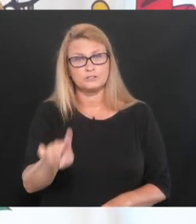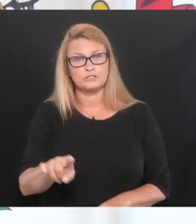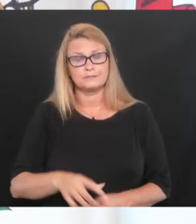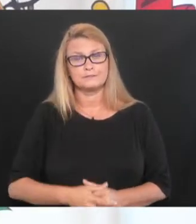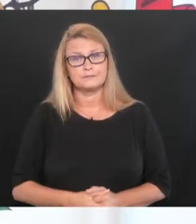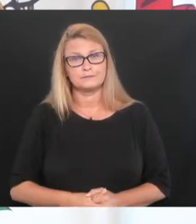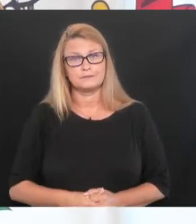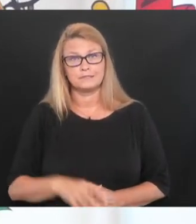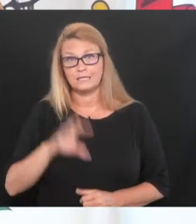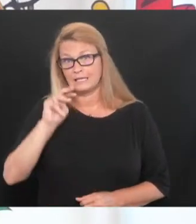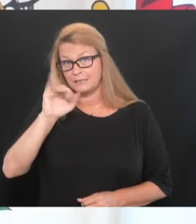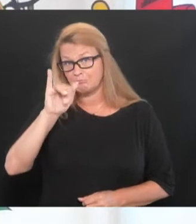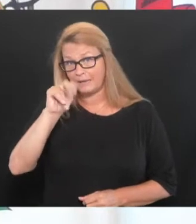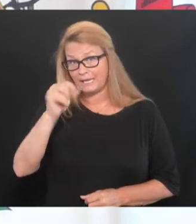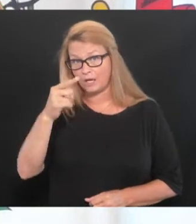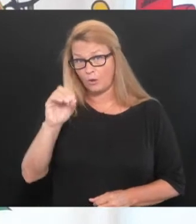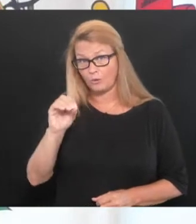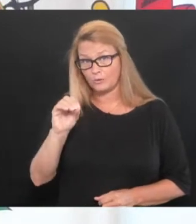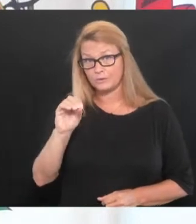In Mingo County,